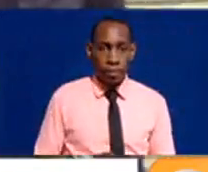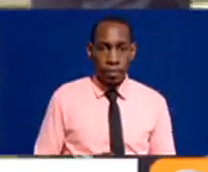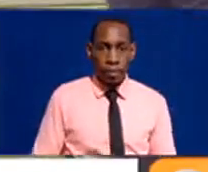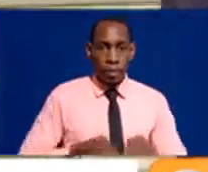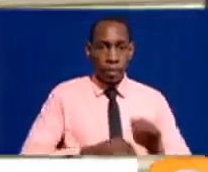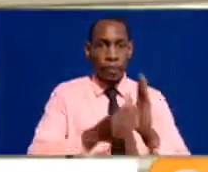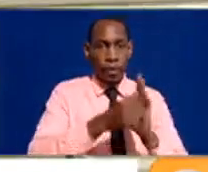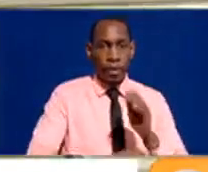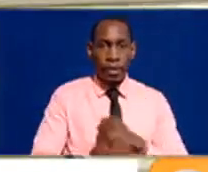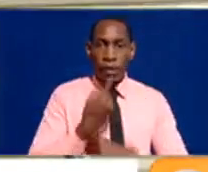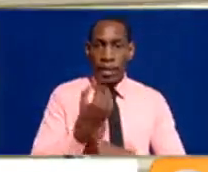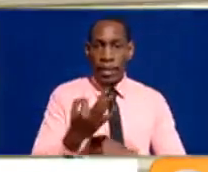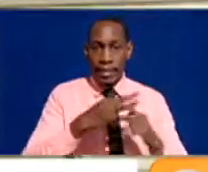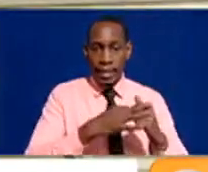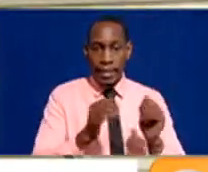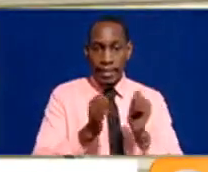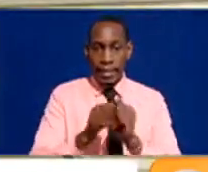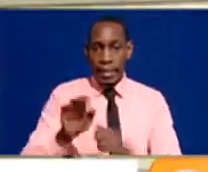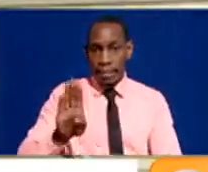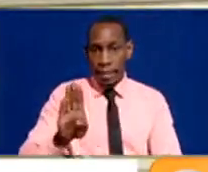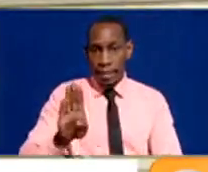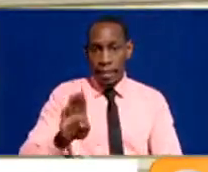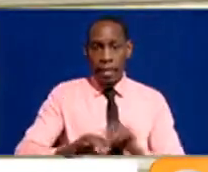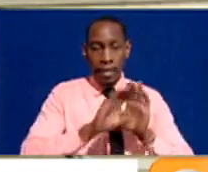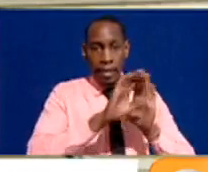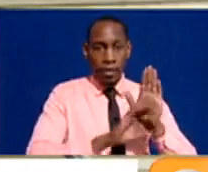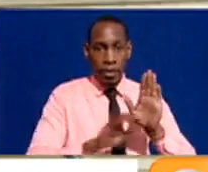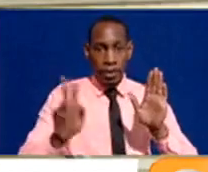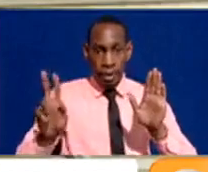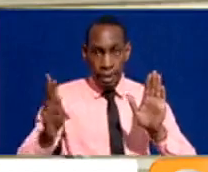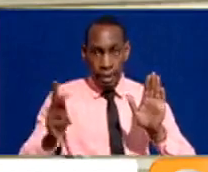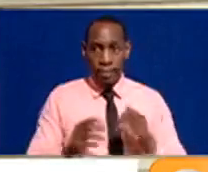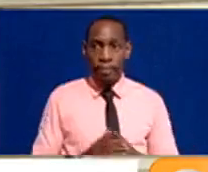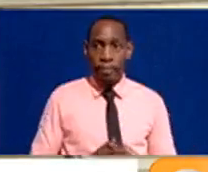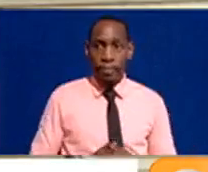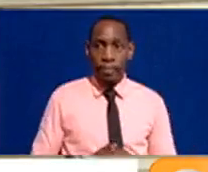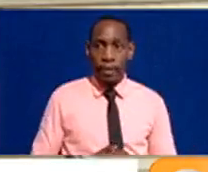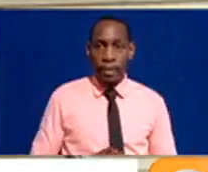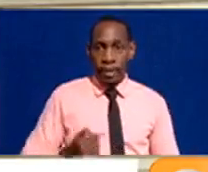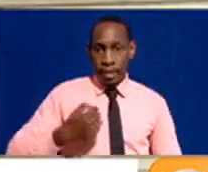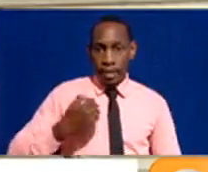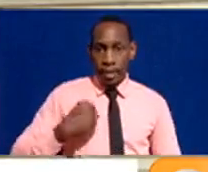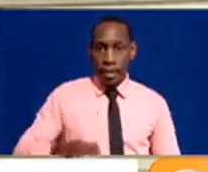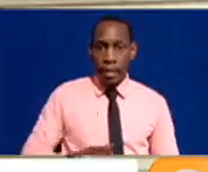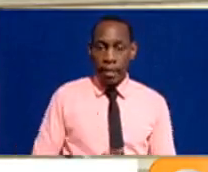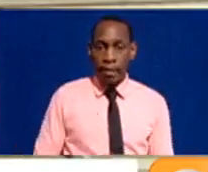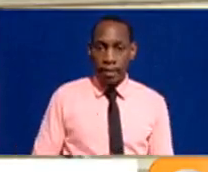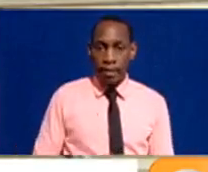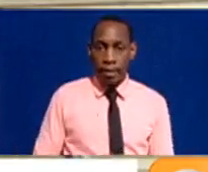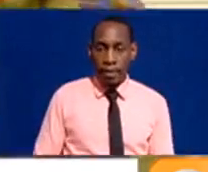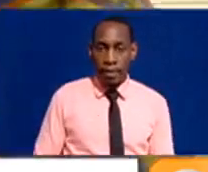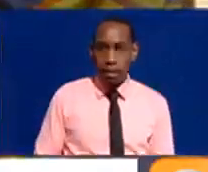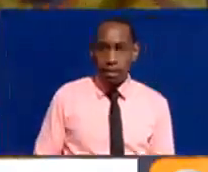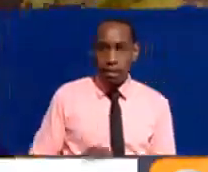of Article 138, 10B of the Constitution of Kenya, I, Martha Karamu